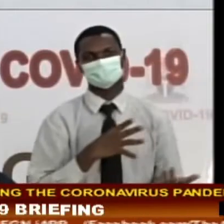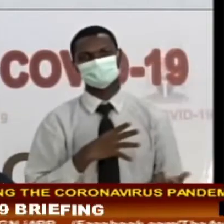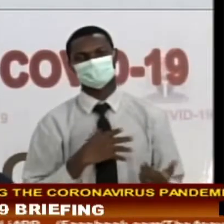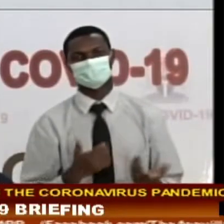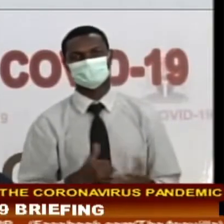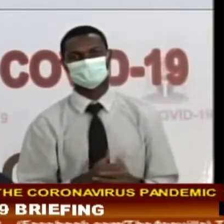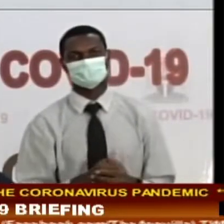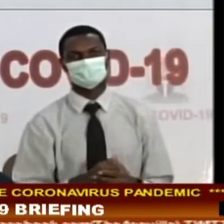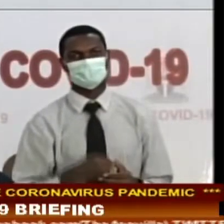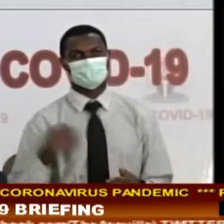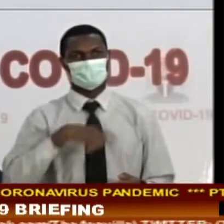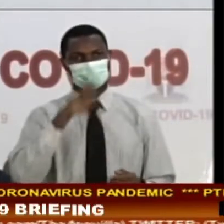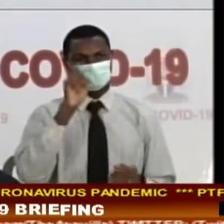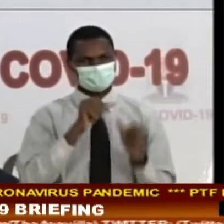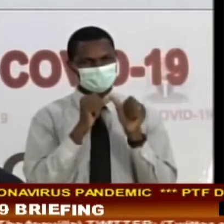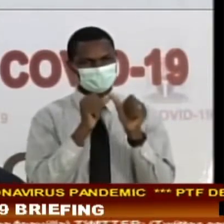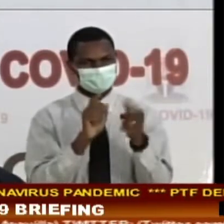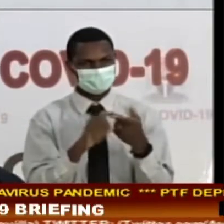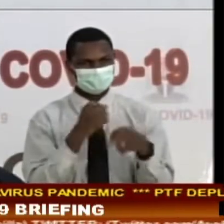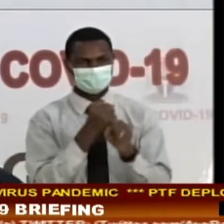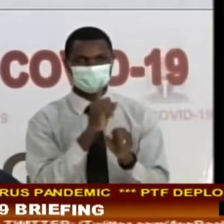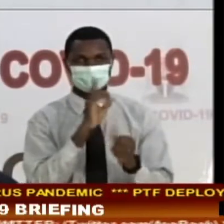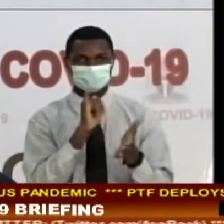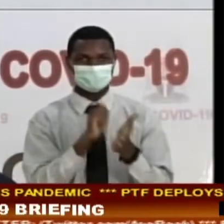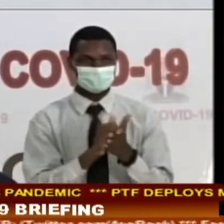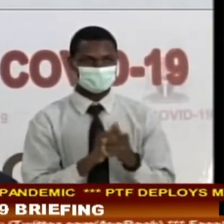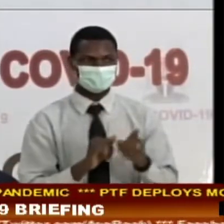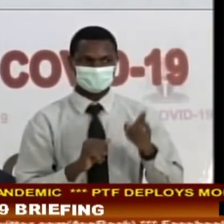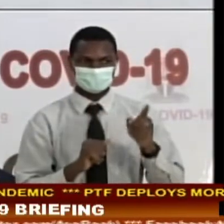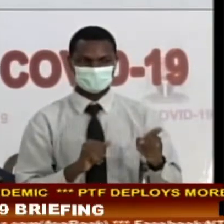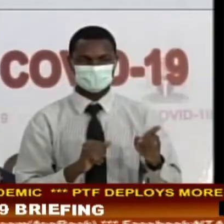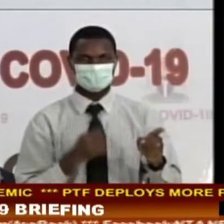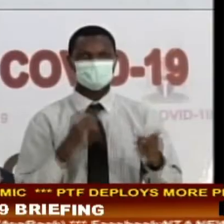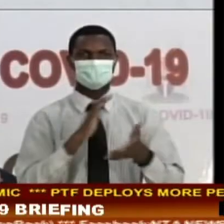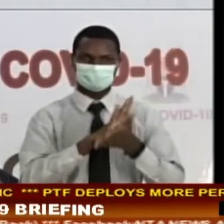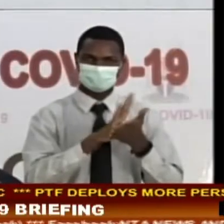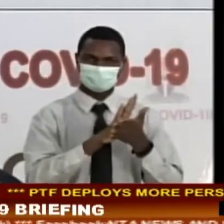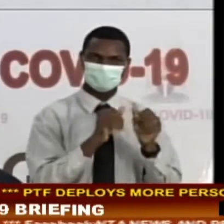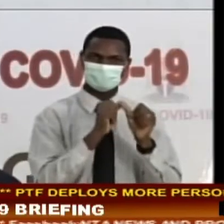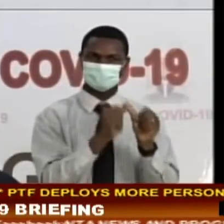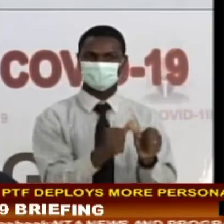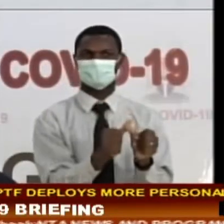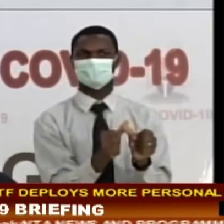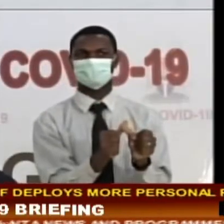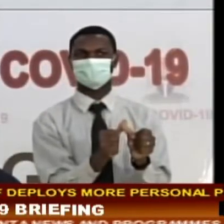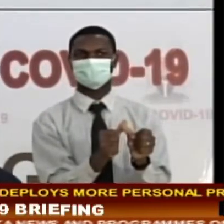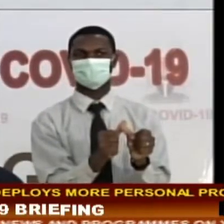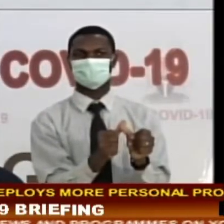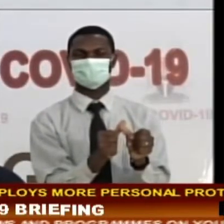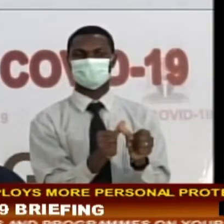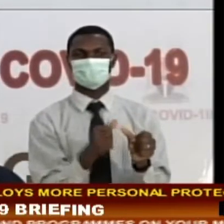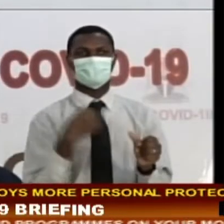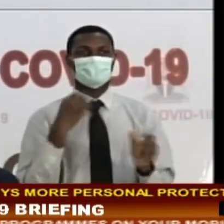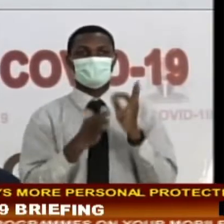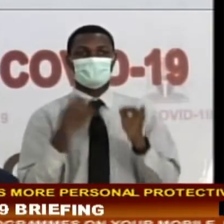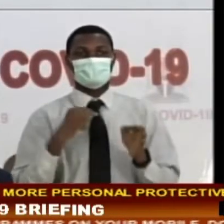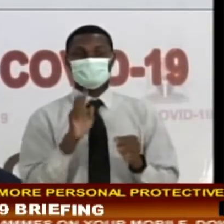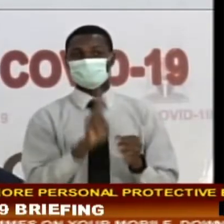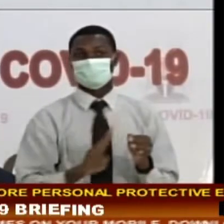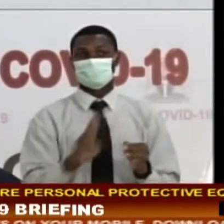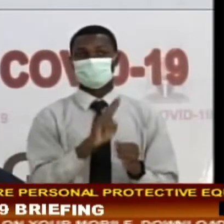continue to ensure um immunity for some years certainly if we uh use data from other Corona virus